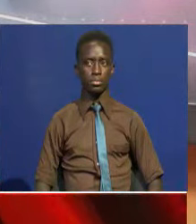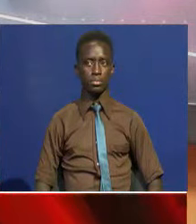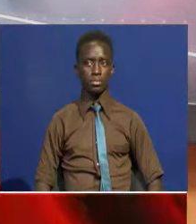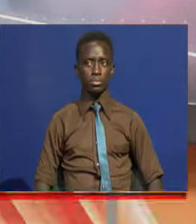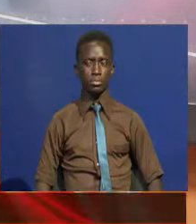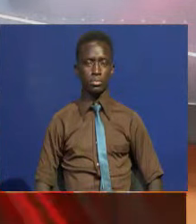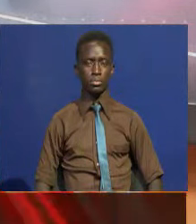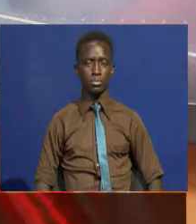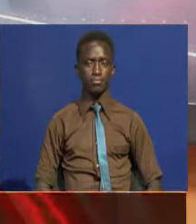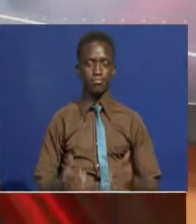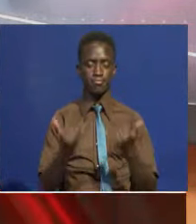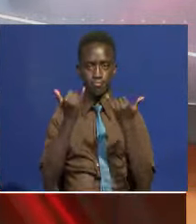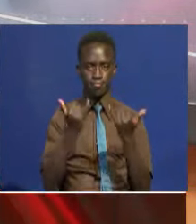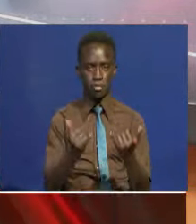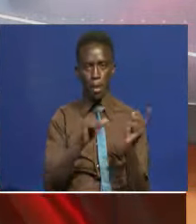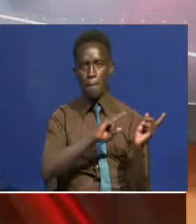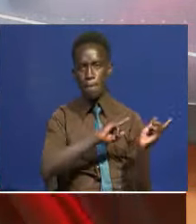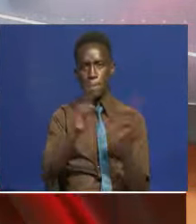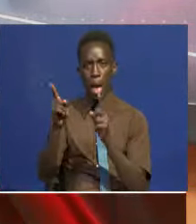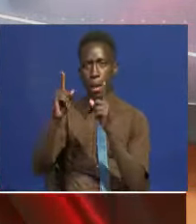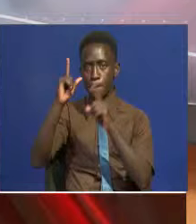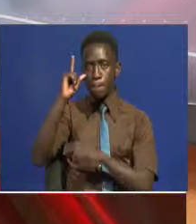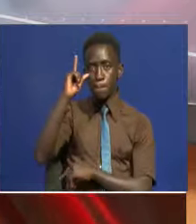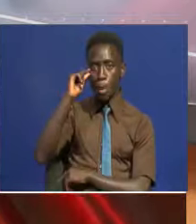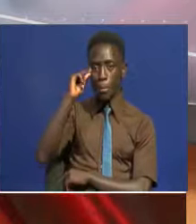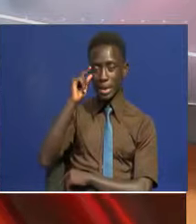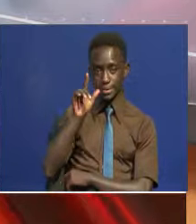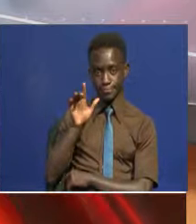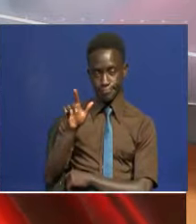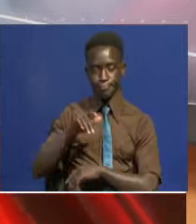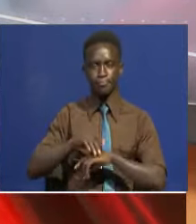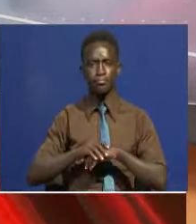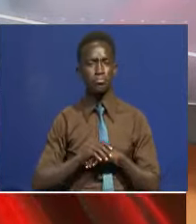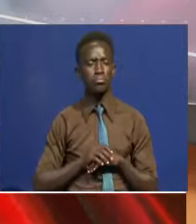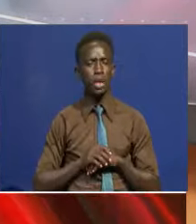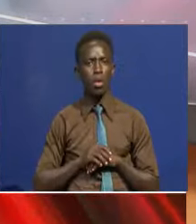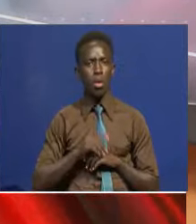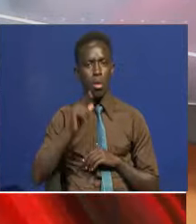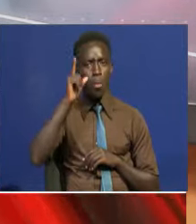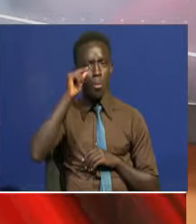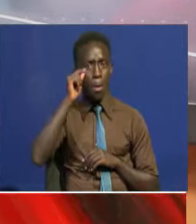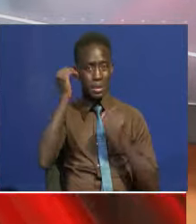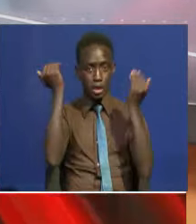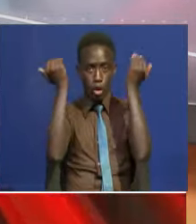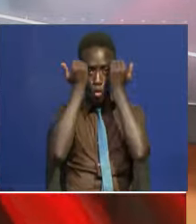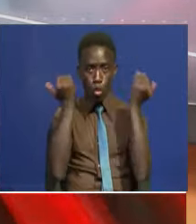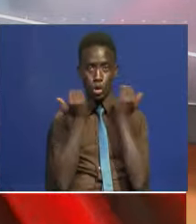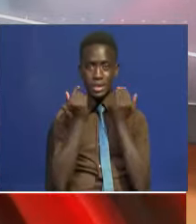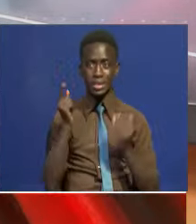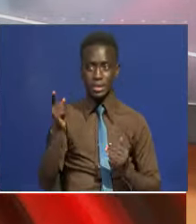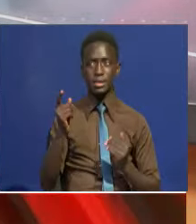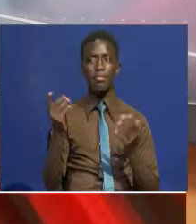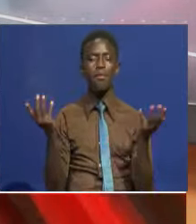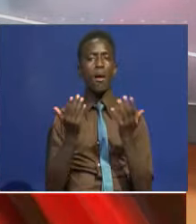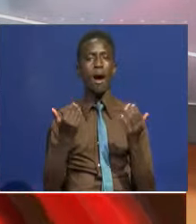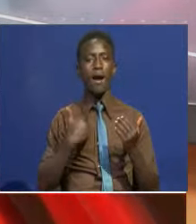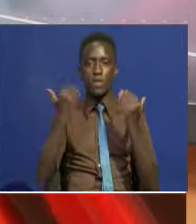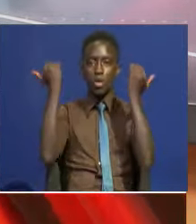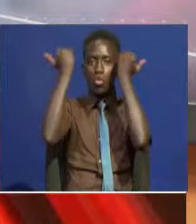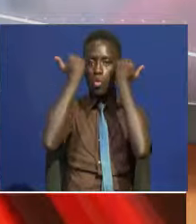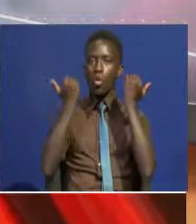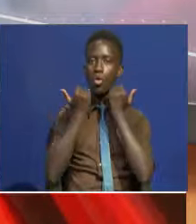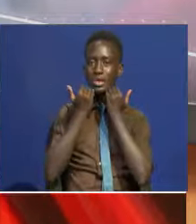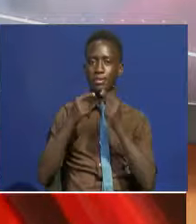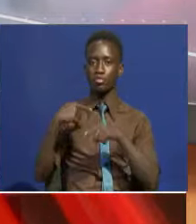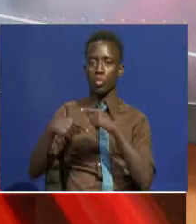Get down to the coastal part of the country in the Mombasa courts, where we do have a court session that